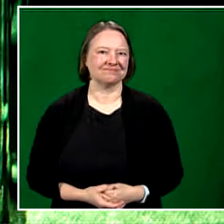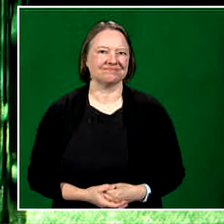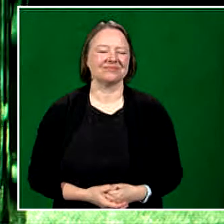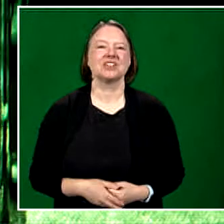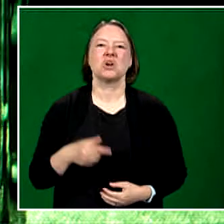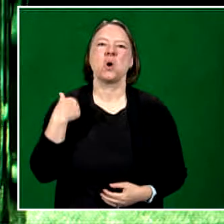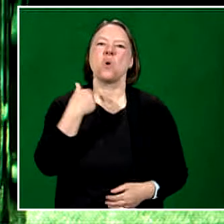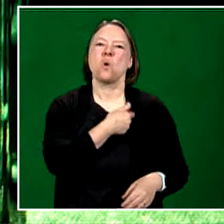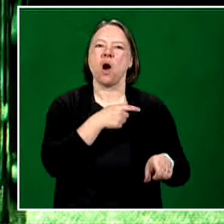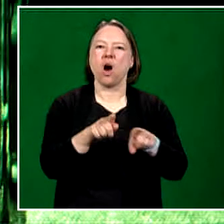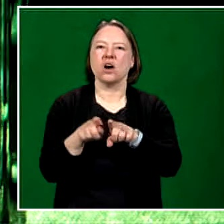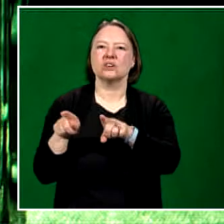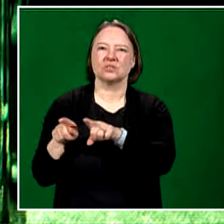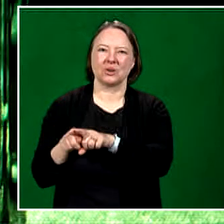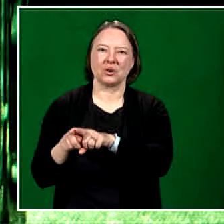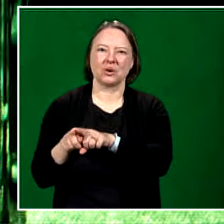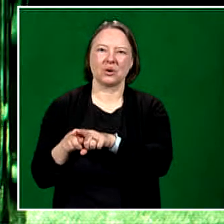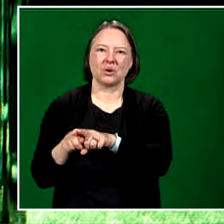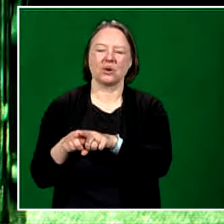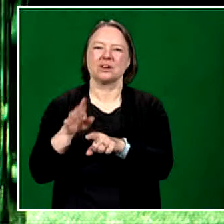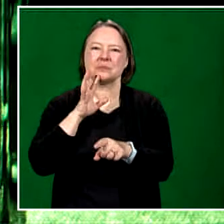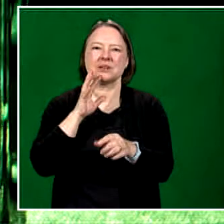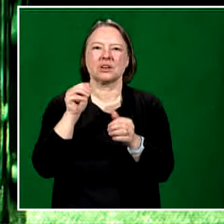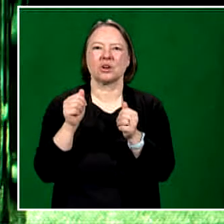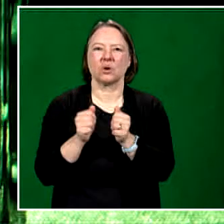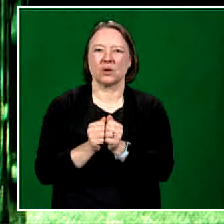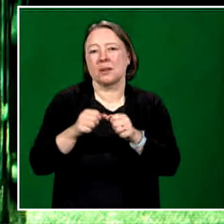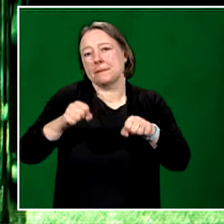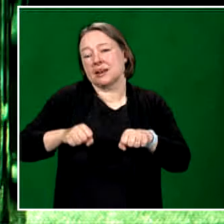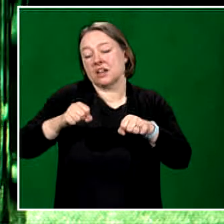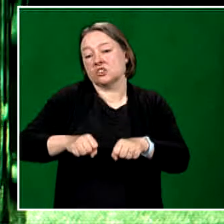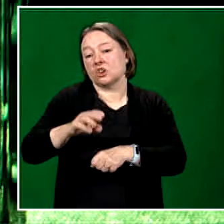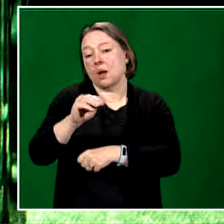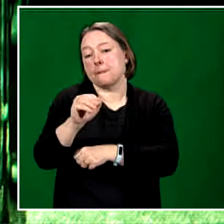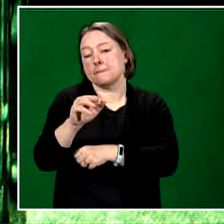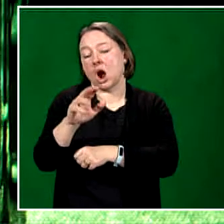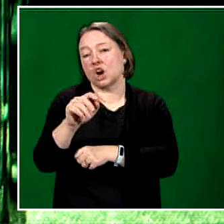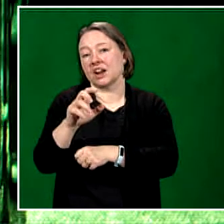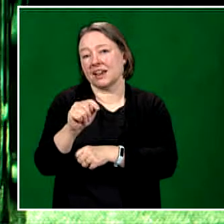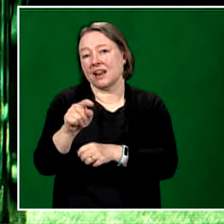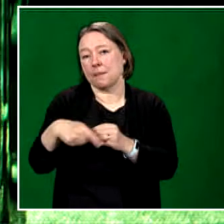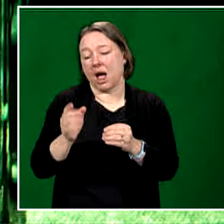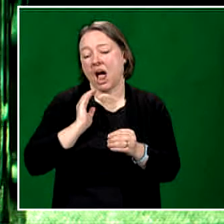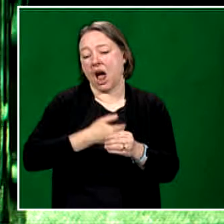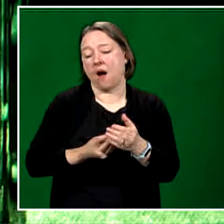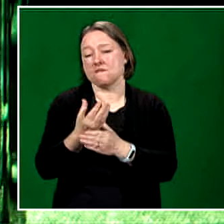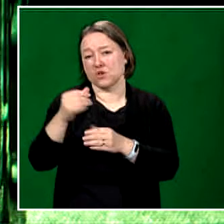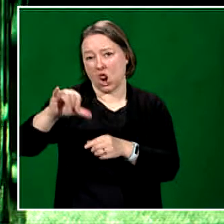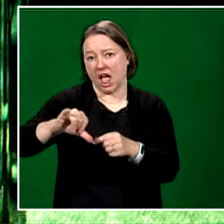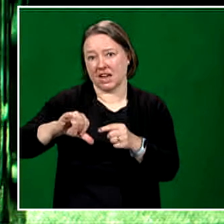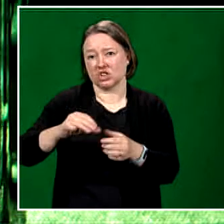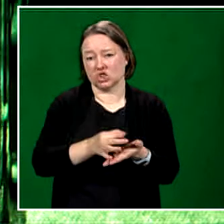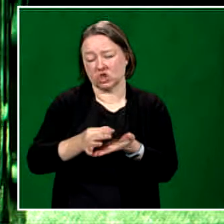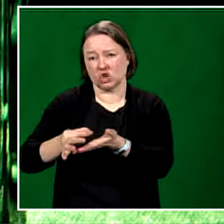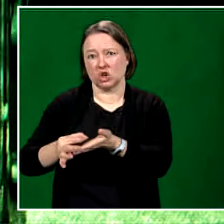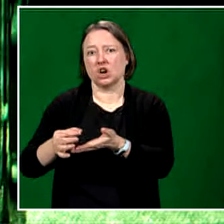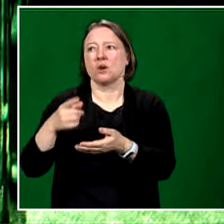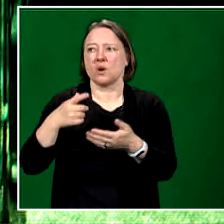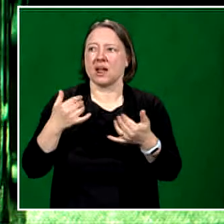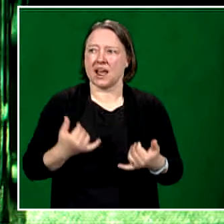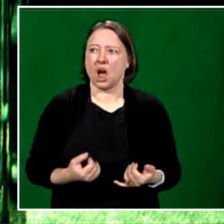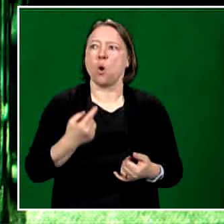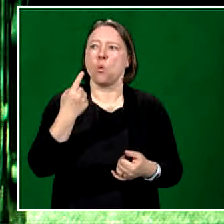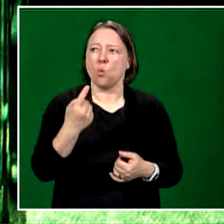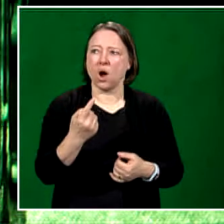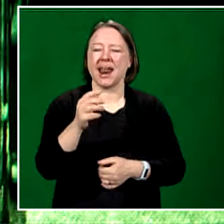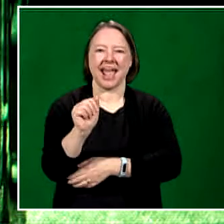So we are also speaking with potential markets about our fertilizer. As of right now, One Eco Fund, an NGO